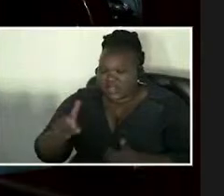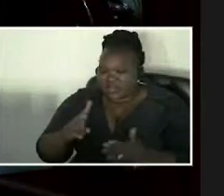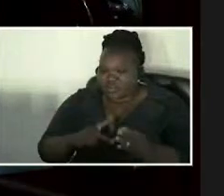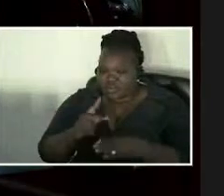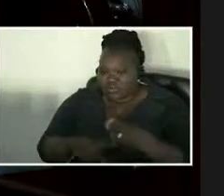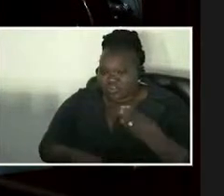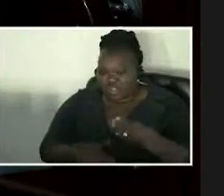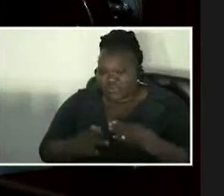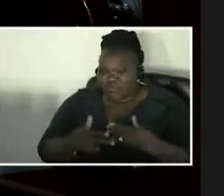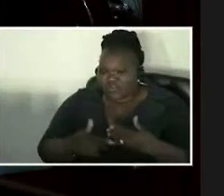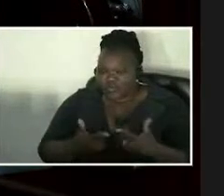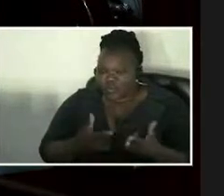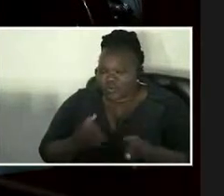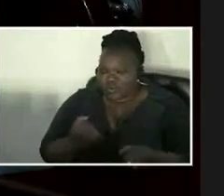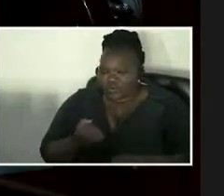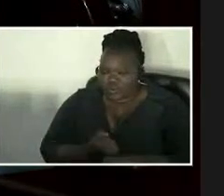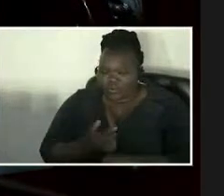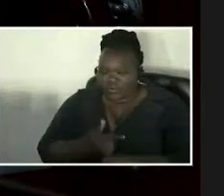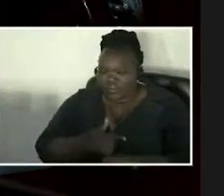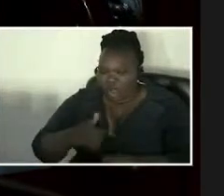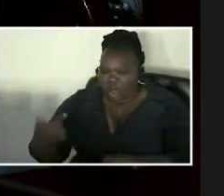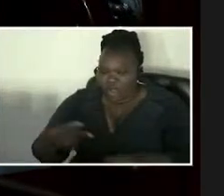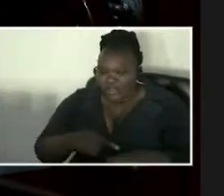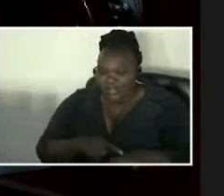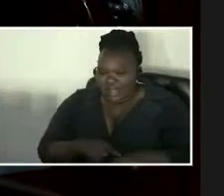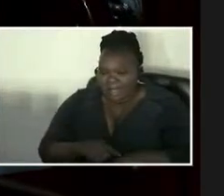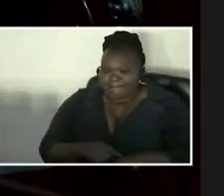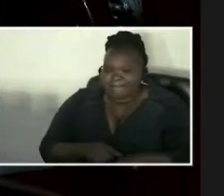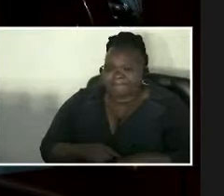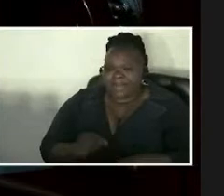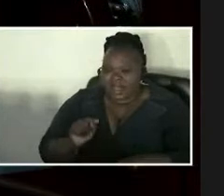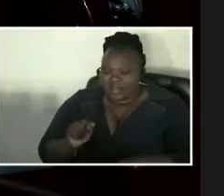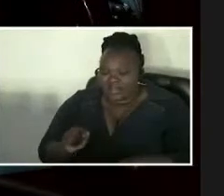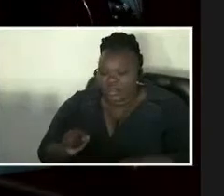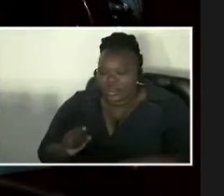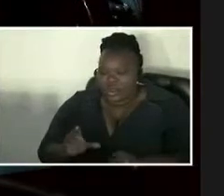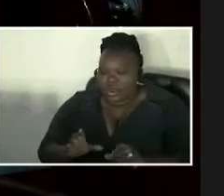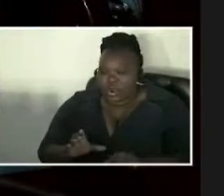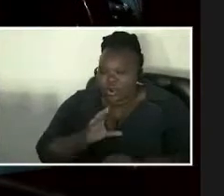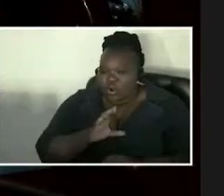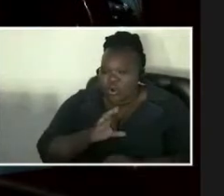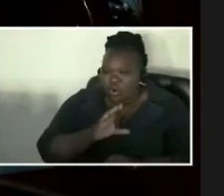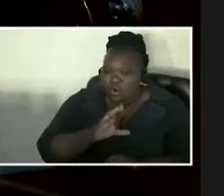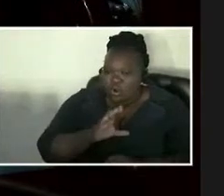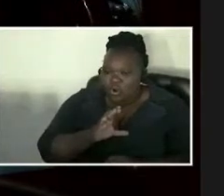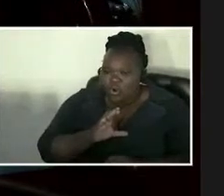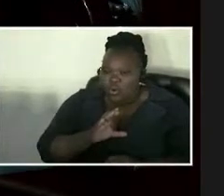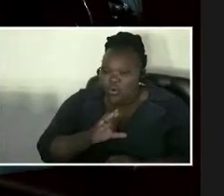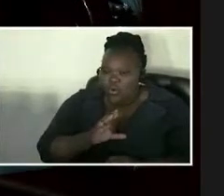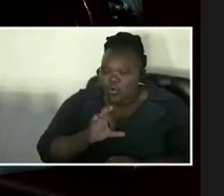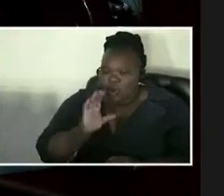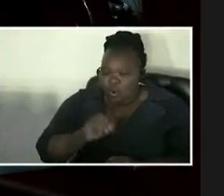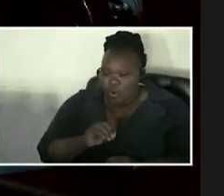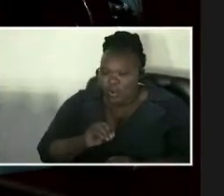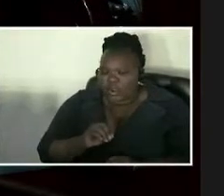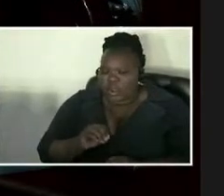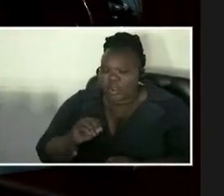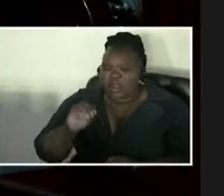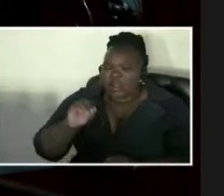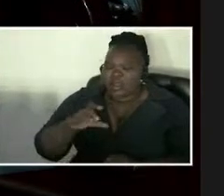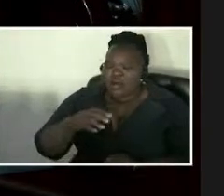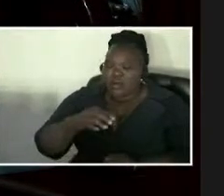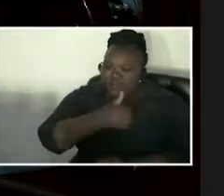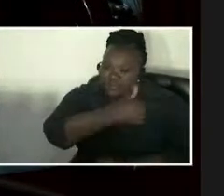and as of in year budget pressures the commissioning of dr pixie that is